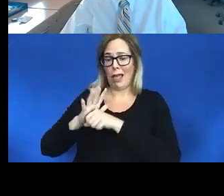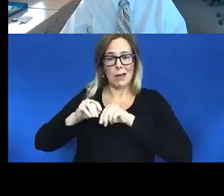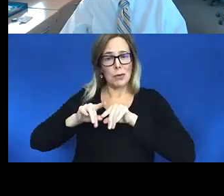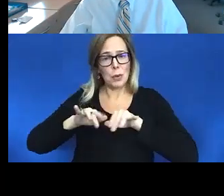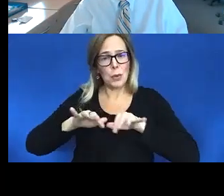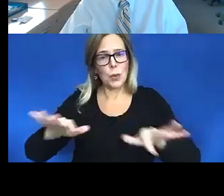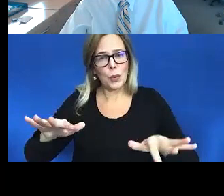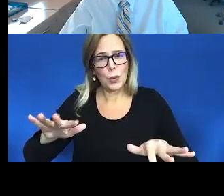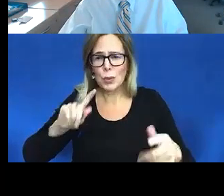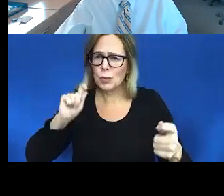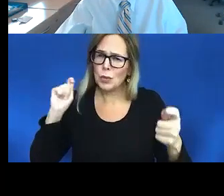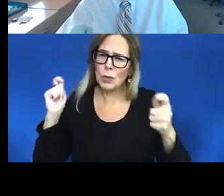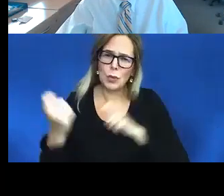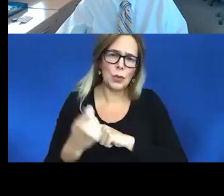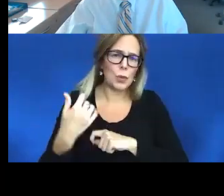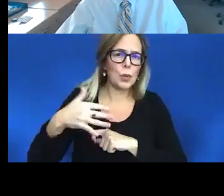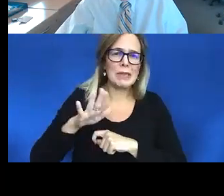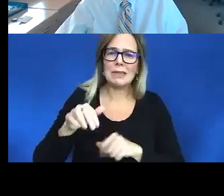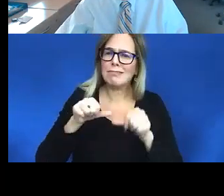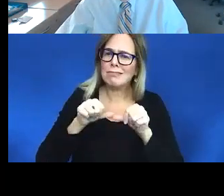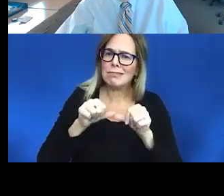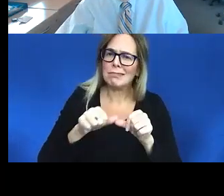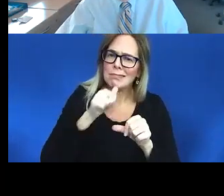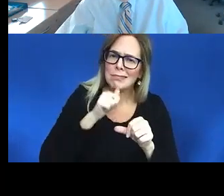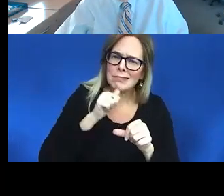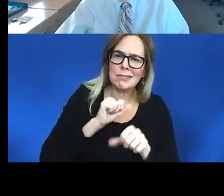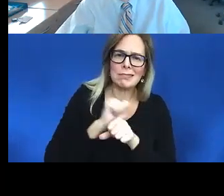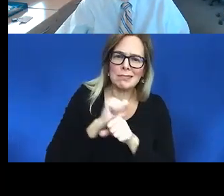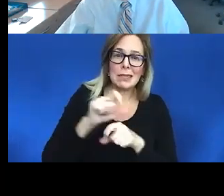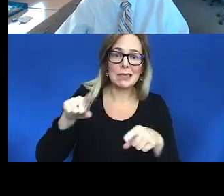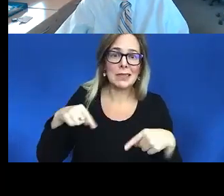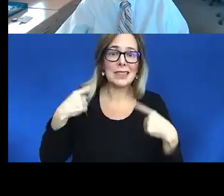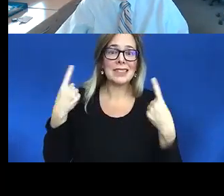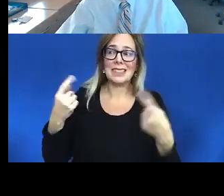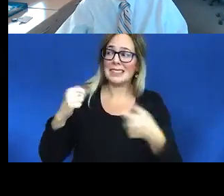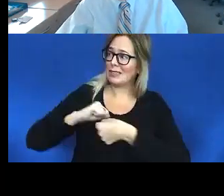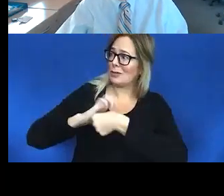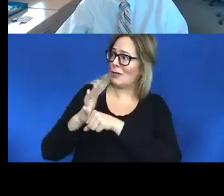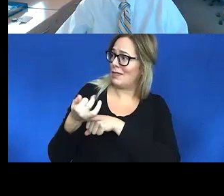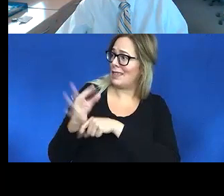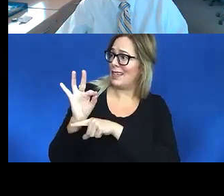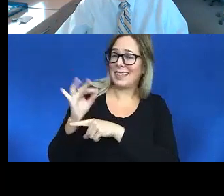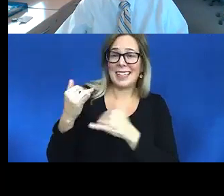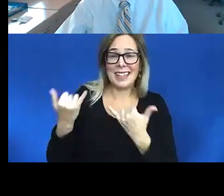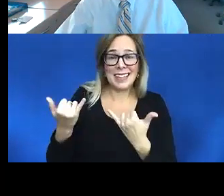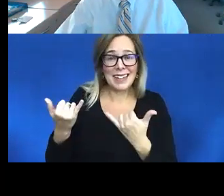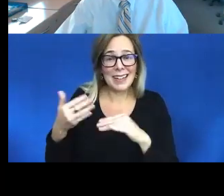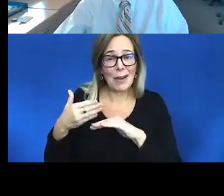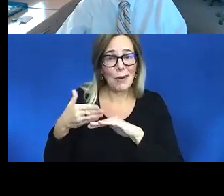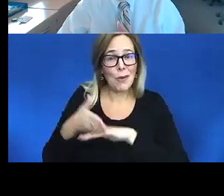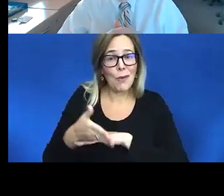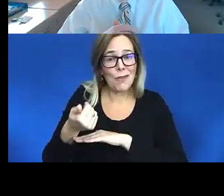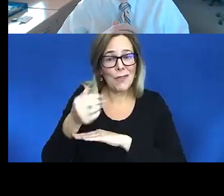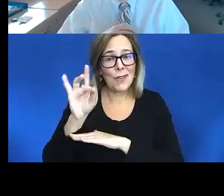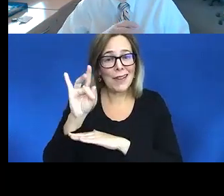resilience and endurance since we first learned of COVID-19 now more than 18 months ago. I